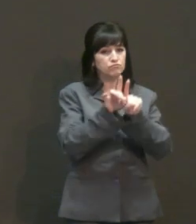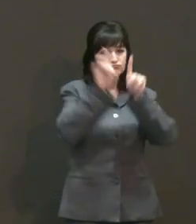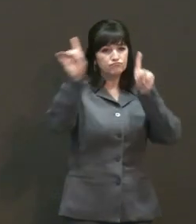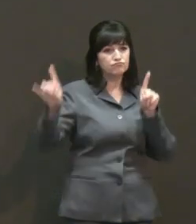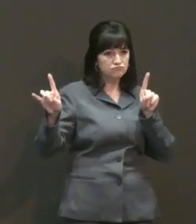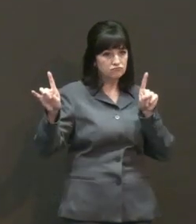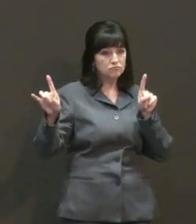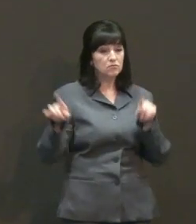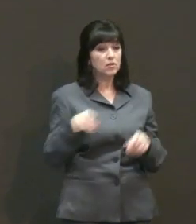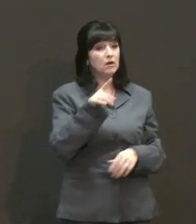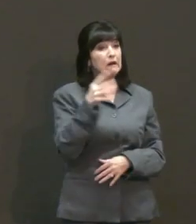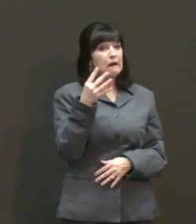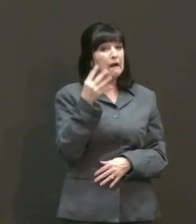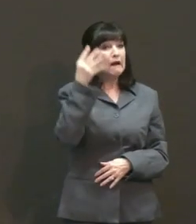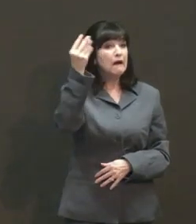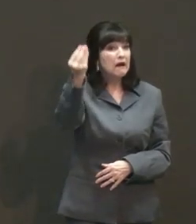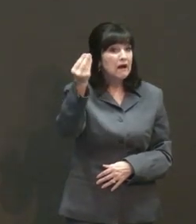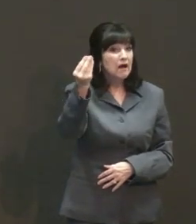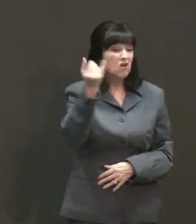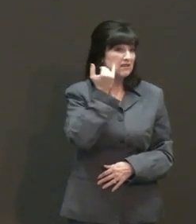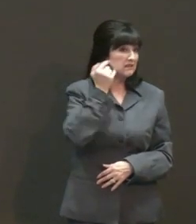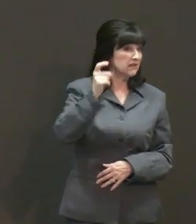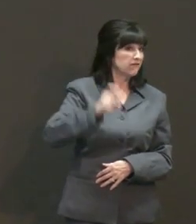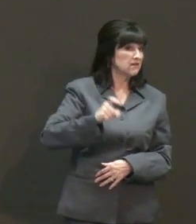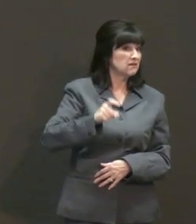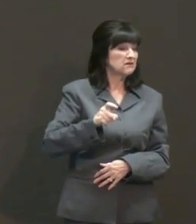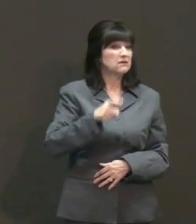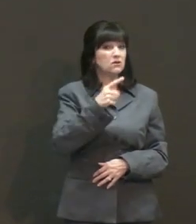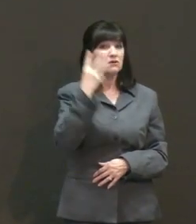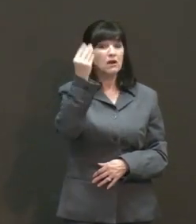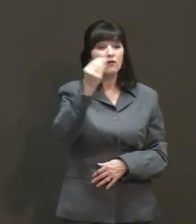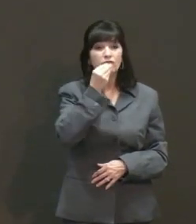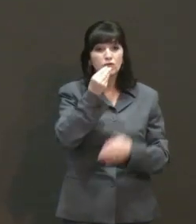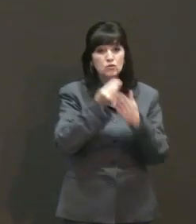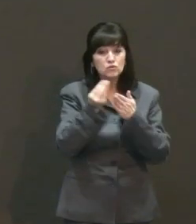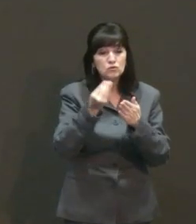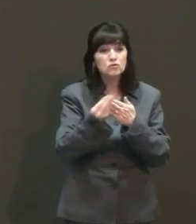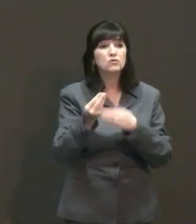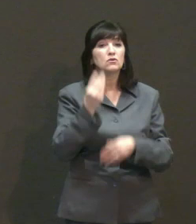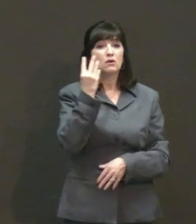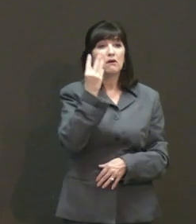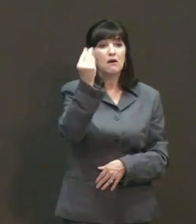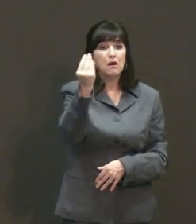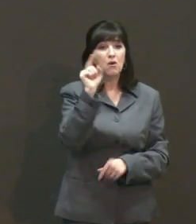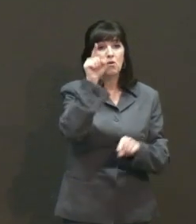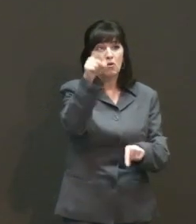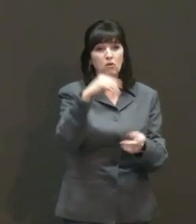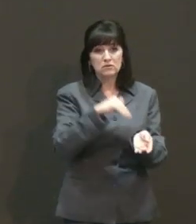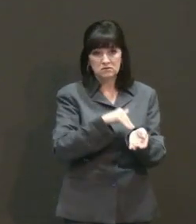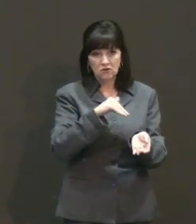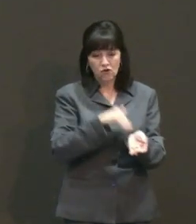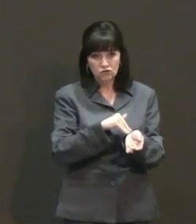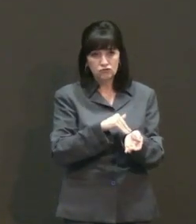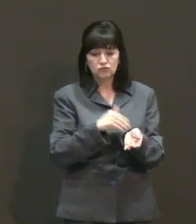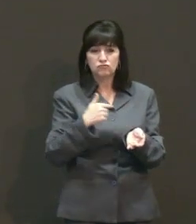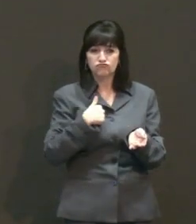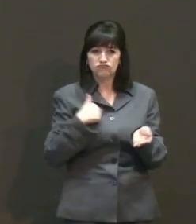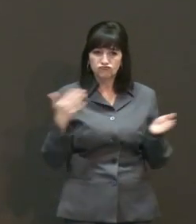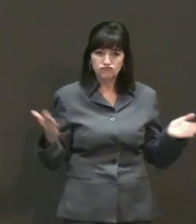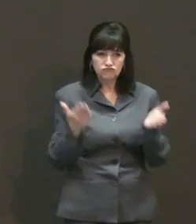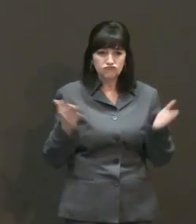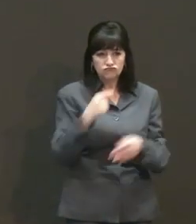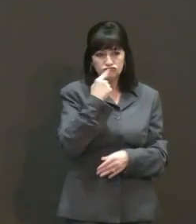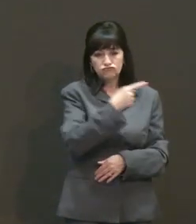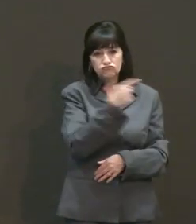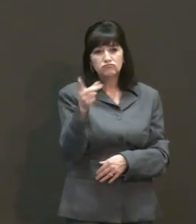for essential activities like going to the grocery store or the doctor, we're encouraging Delawareans to wear a